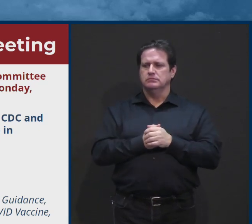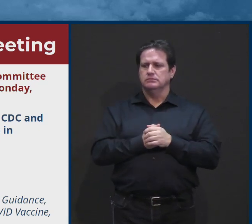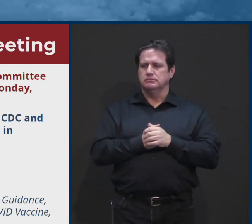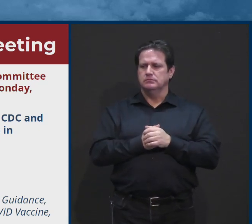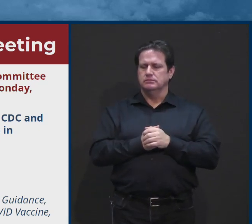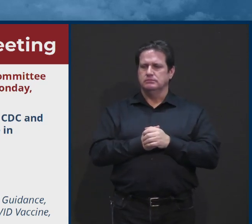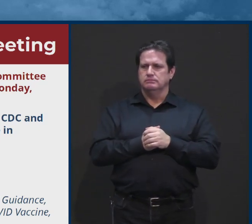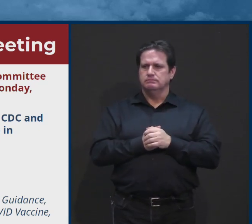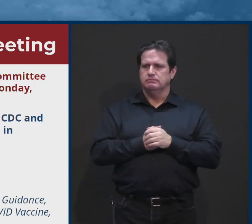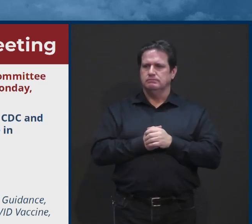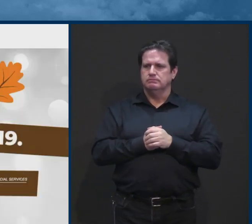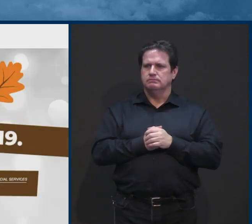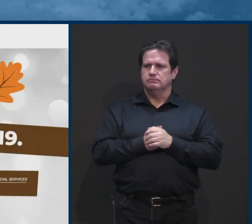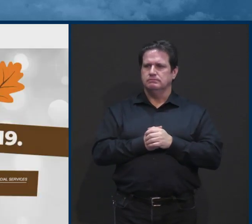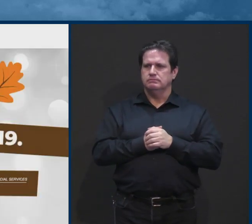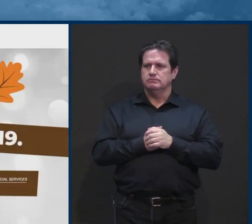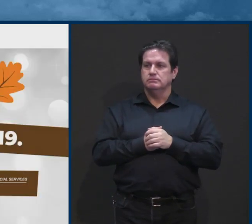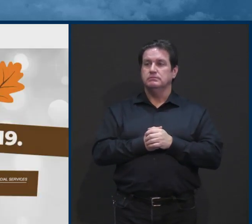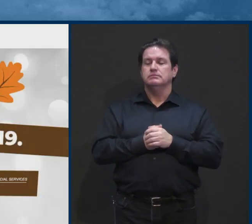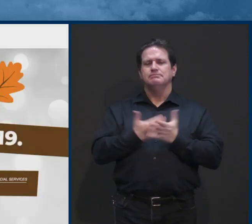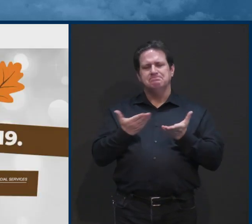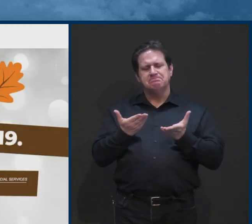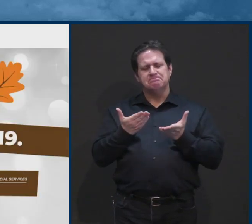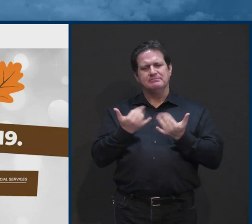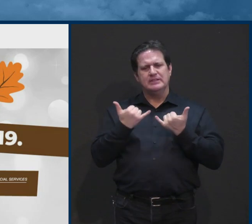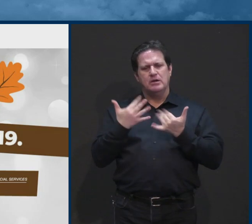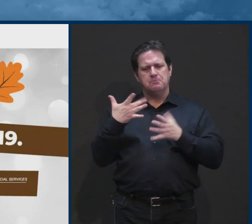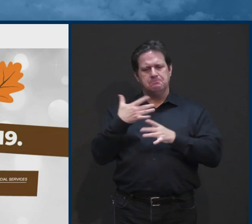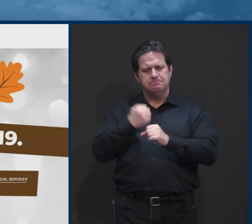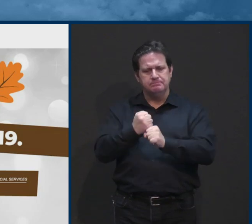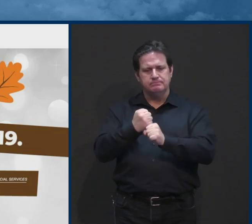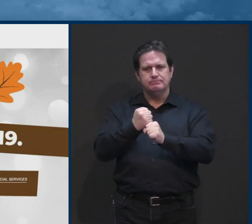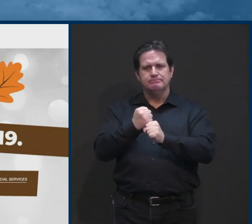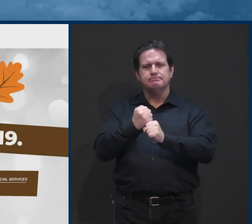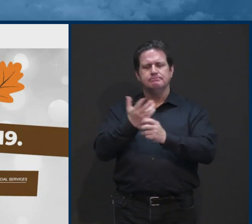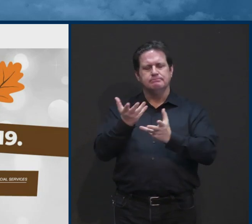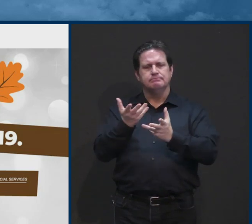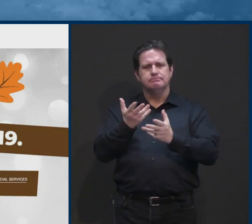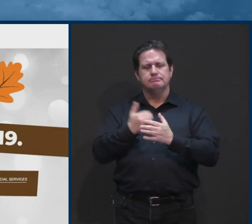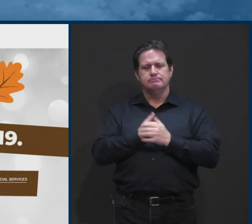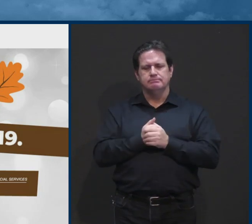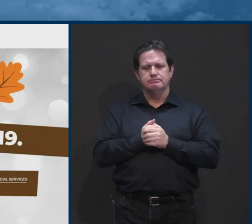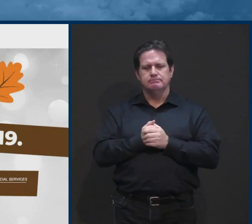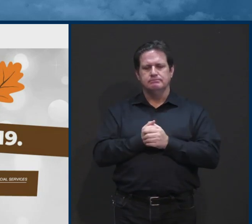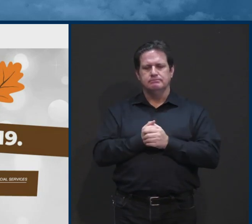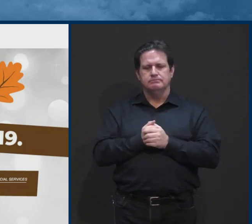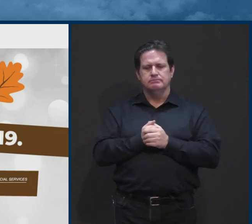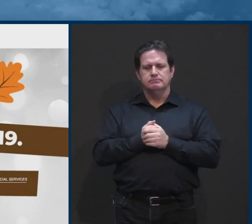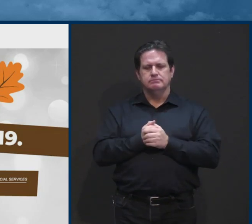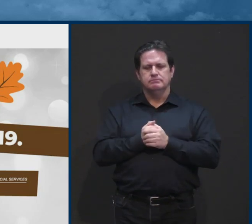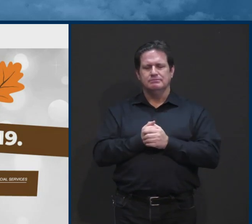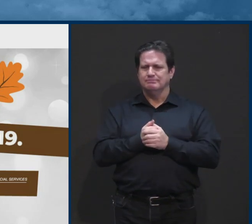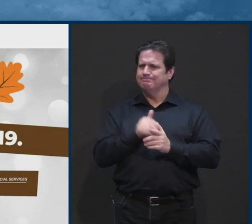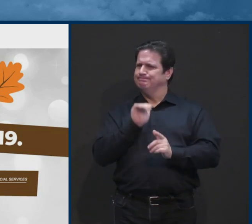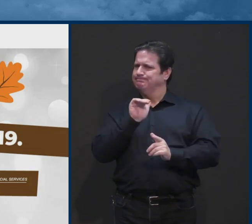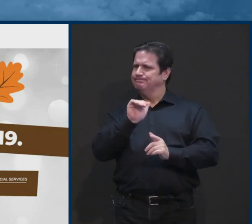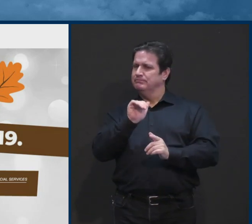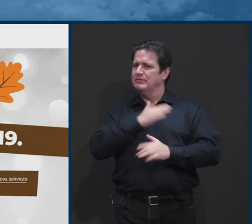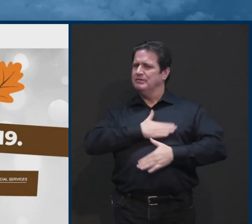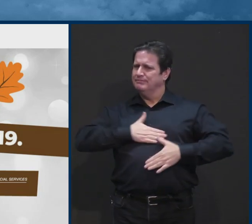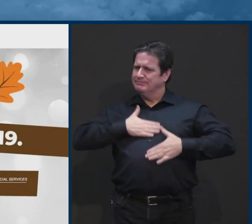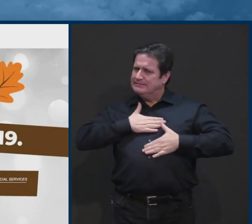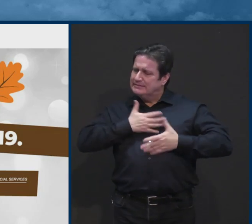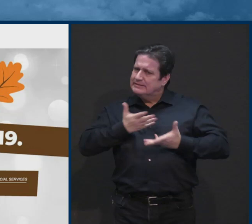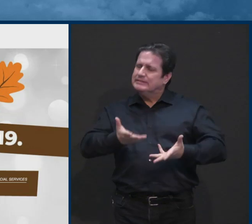vaccine campaign. So I just want to close again by reminding folks to please